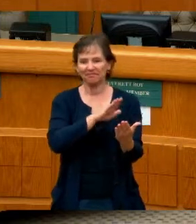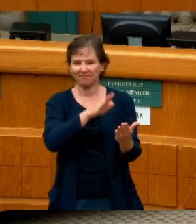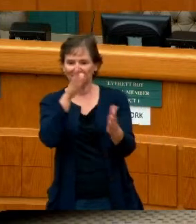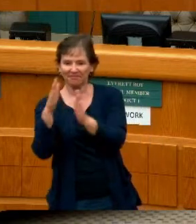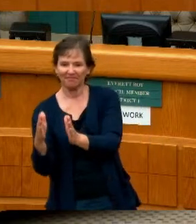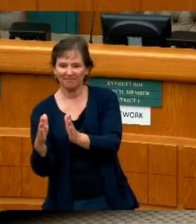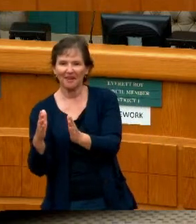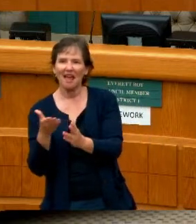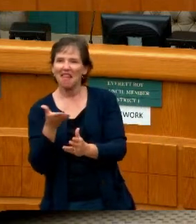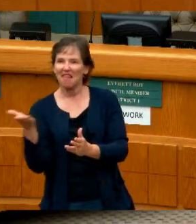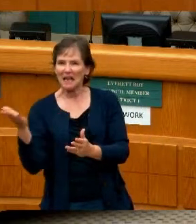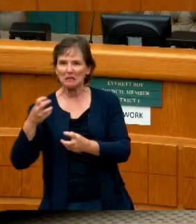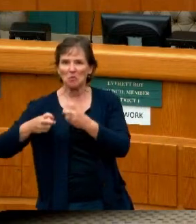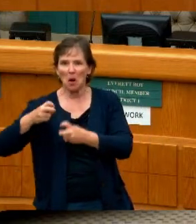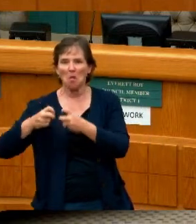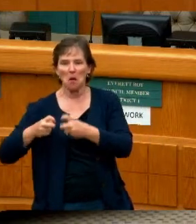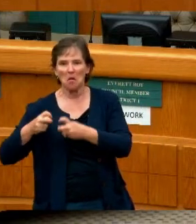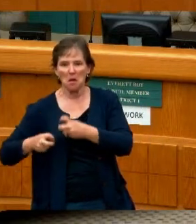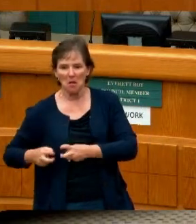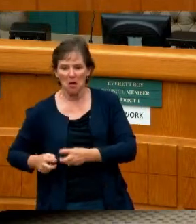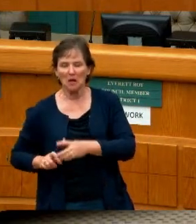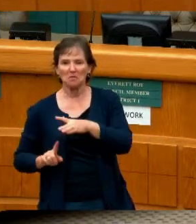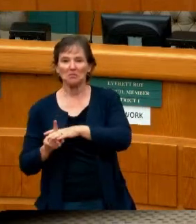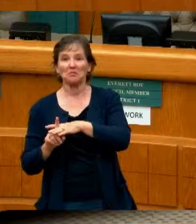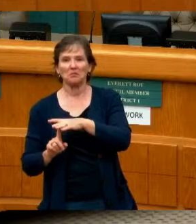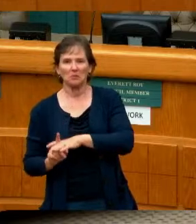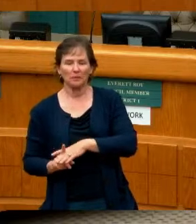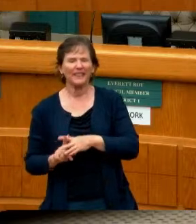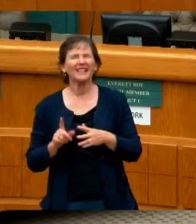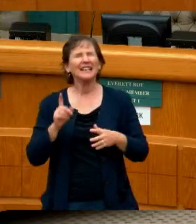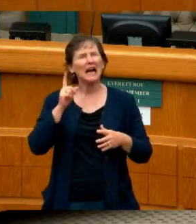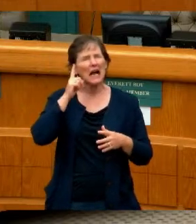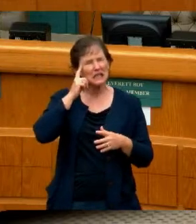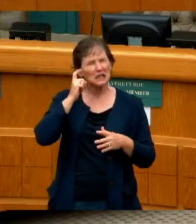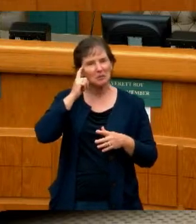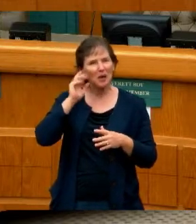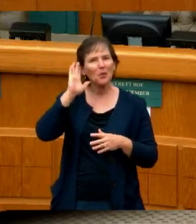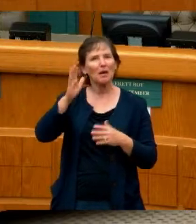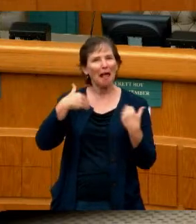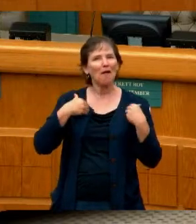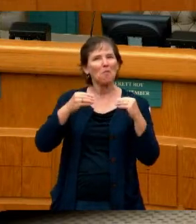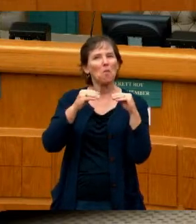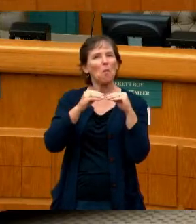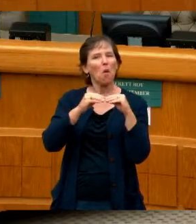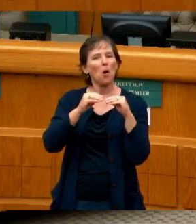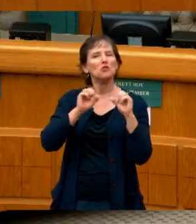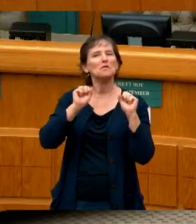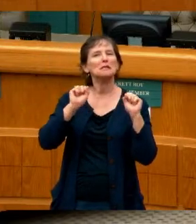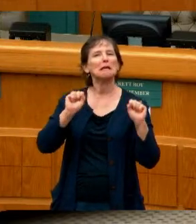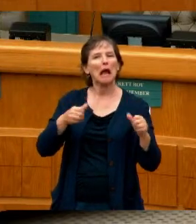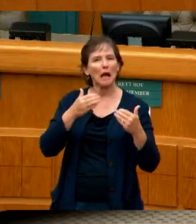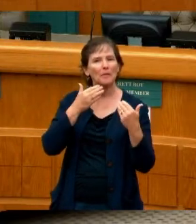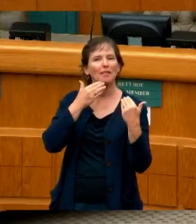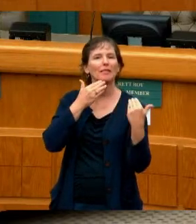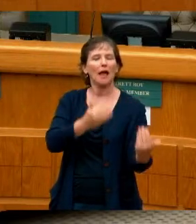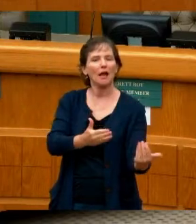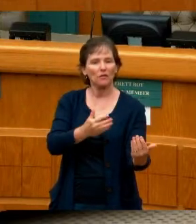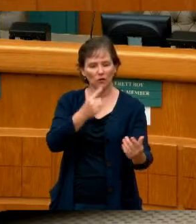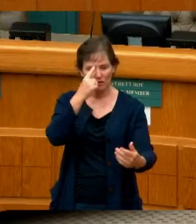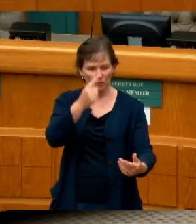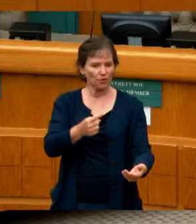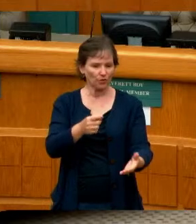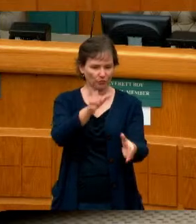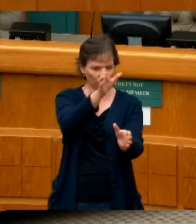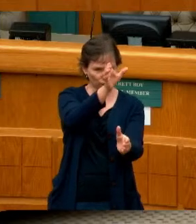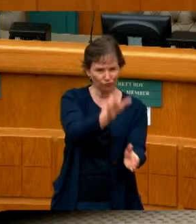big chief tablet, I believe you'll find there'll be so much more to be thankful for, and that's what this time of the